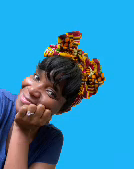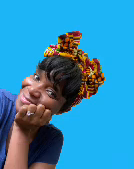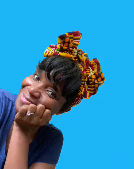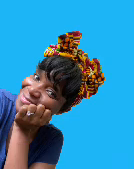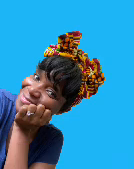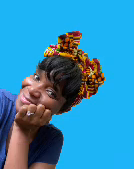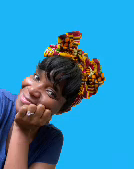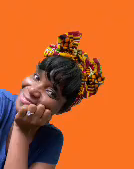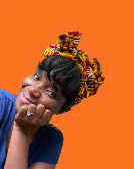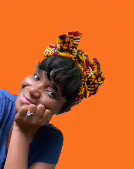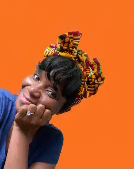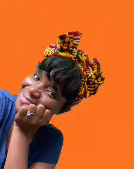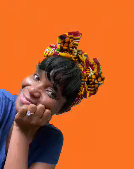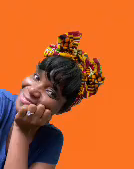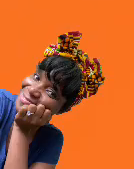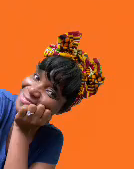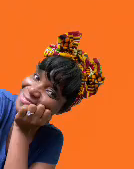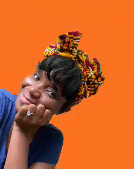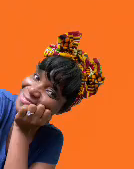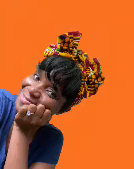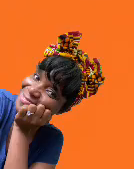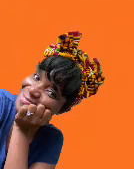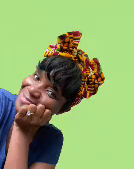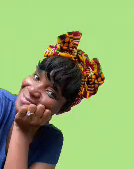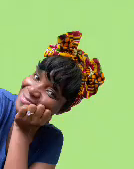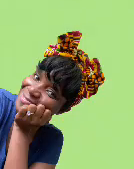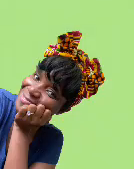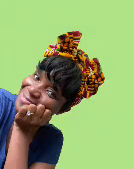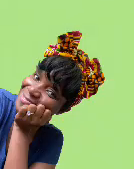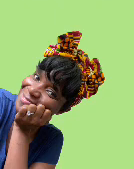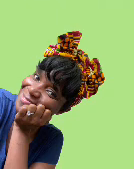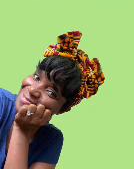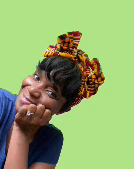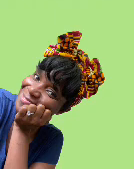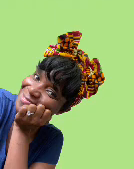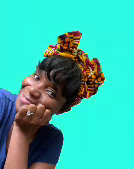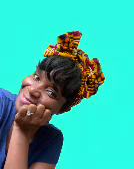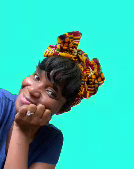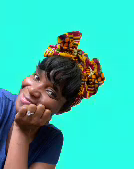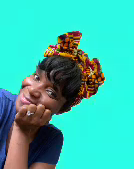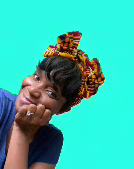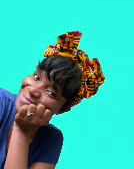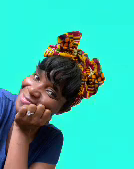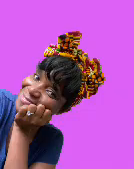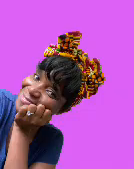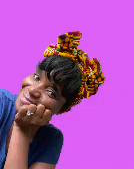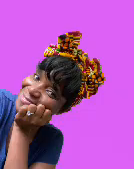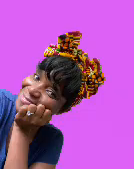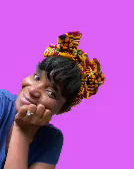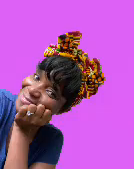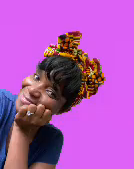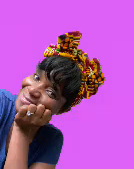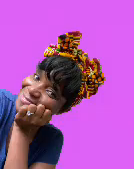C-H-R-I-S-T-I-A-N. And I have C-H-R-I-S-T in my H-E-A-R-T, and I will